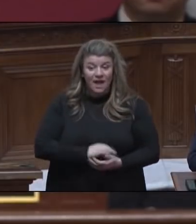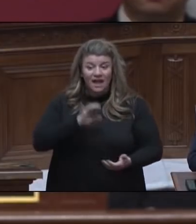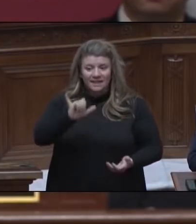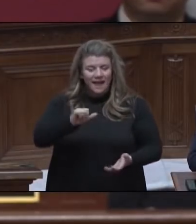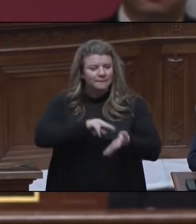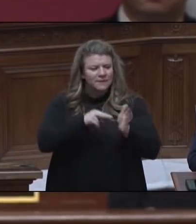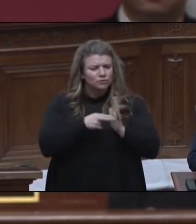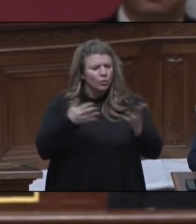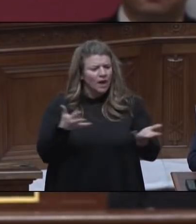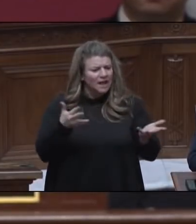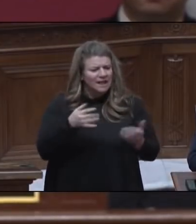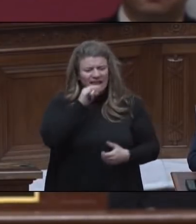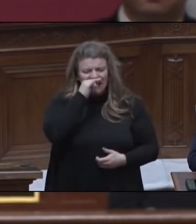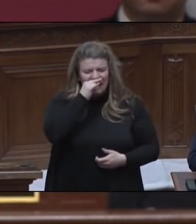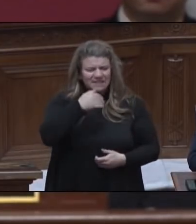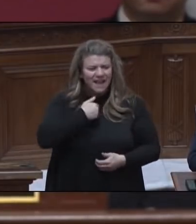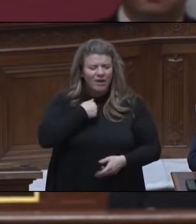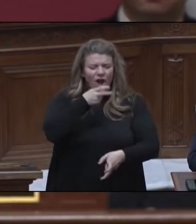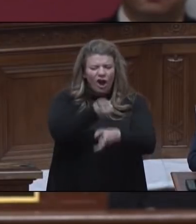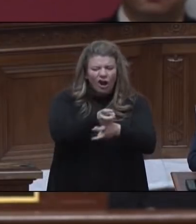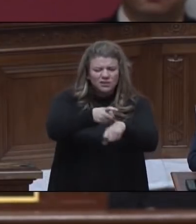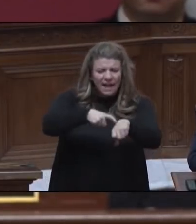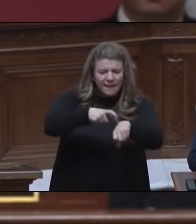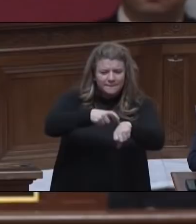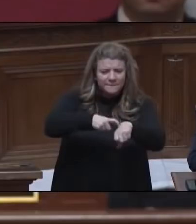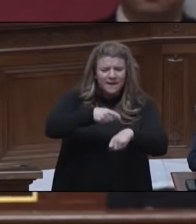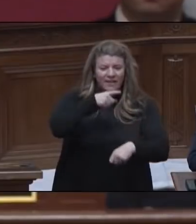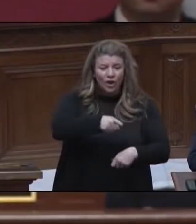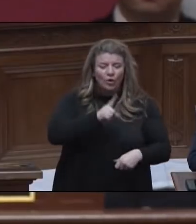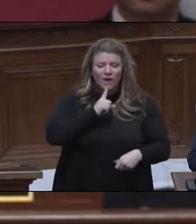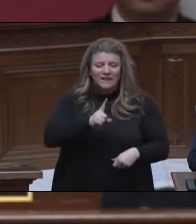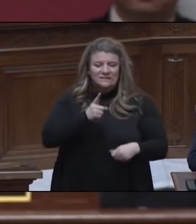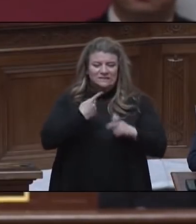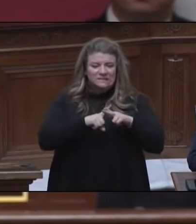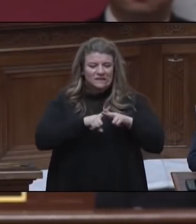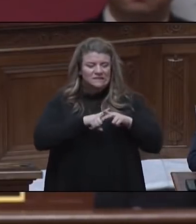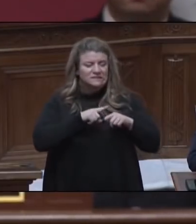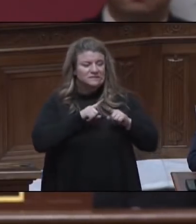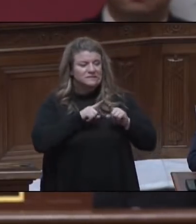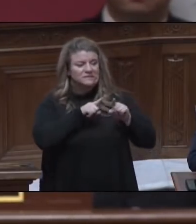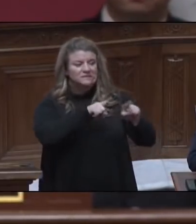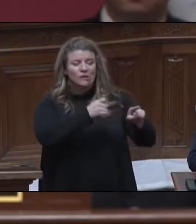a tough time. Kids that were really going the wrong way.